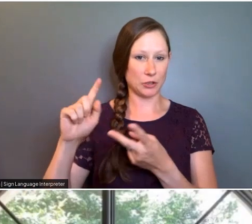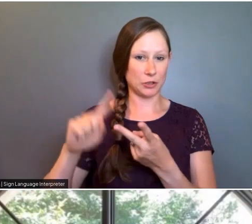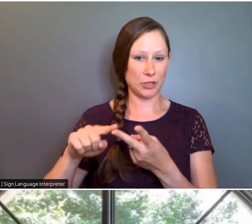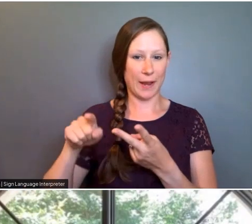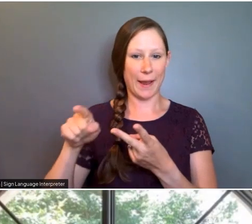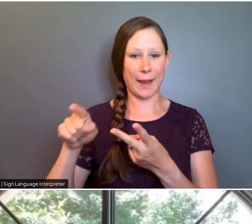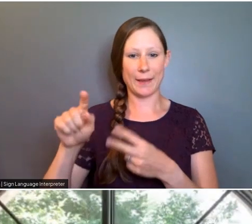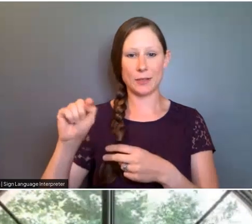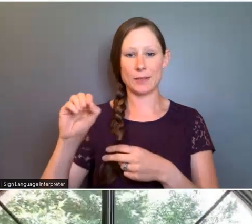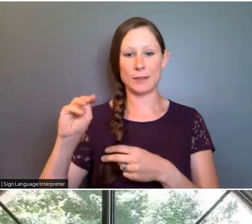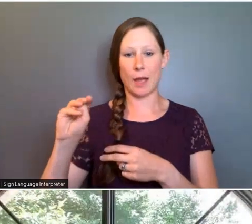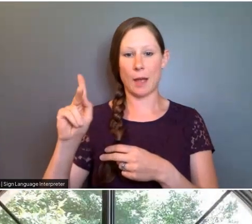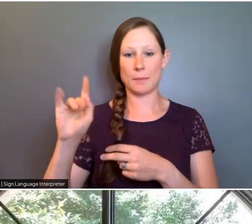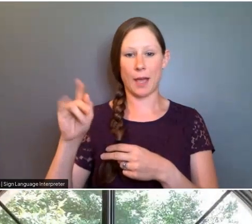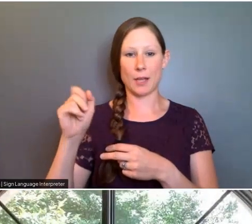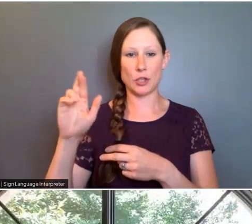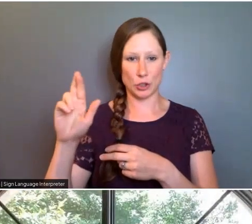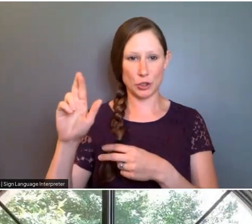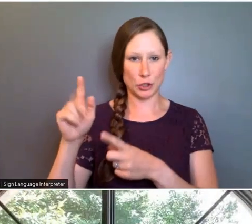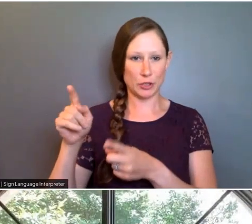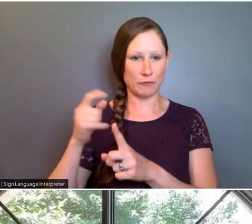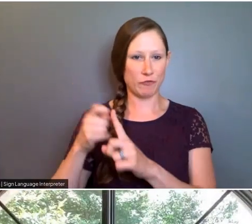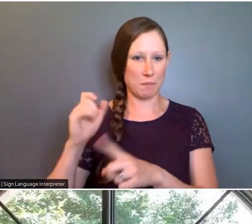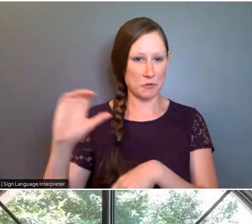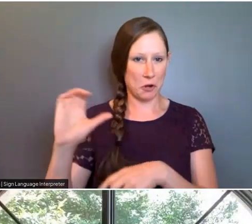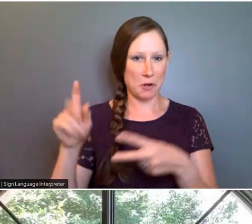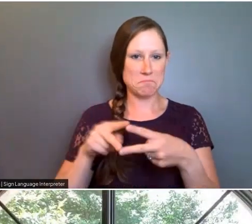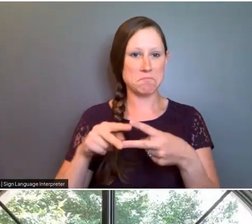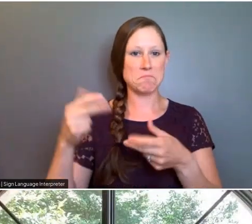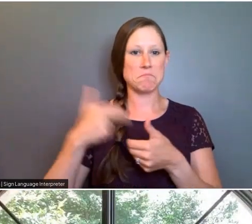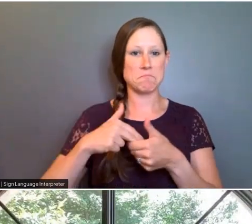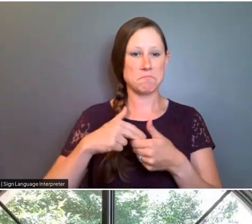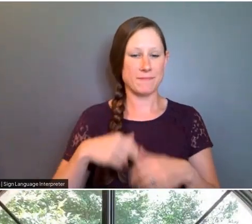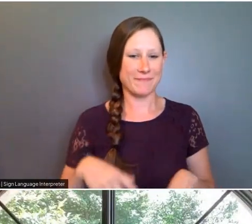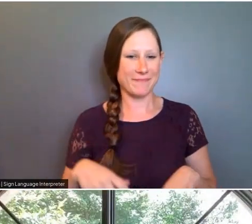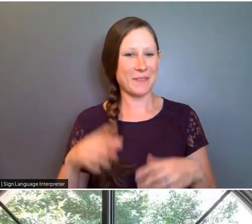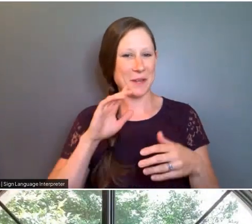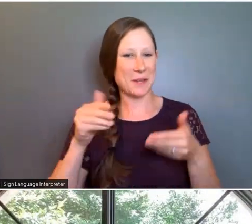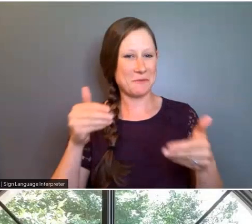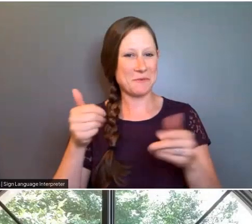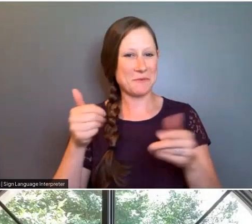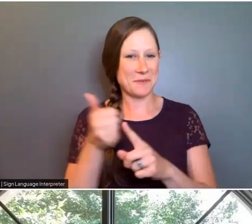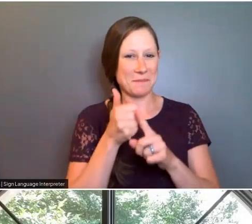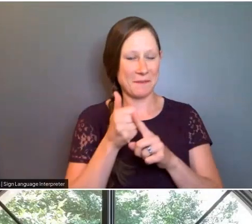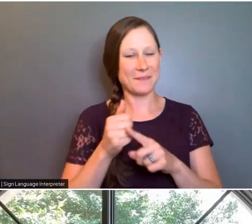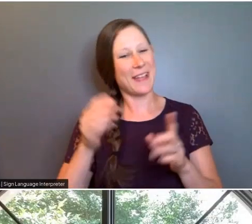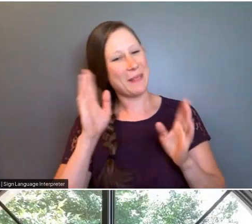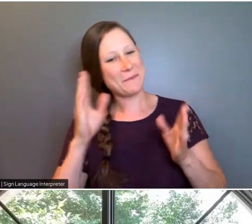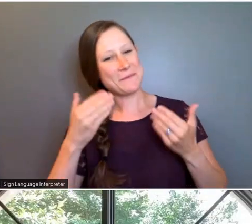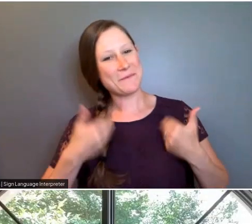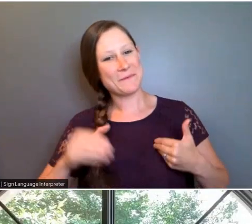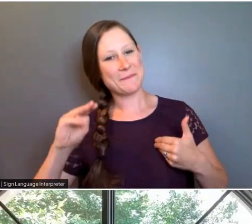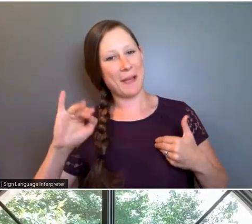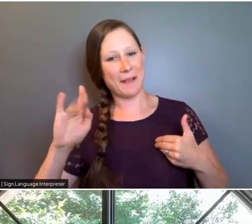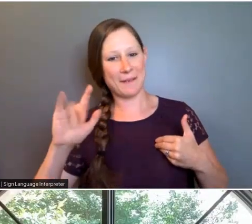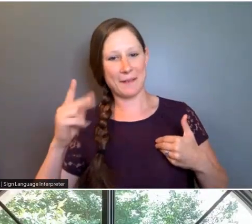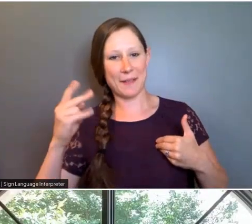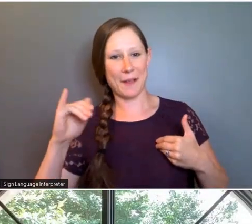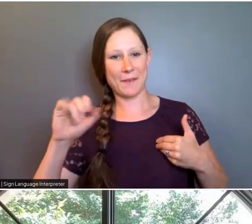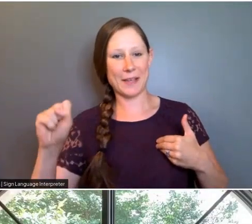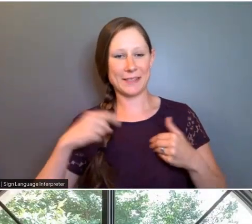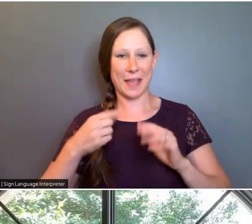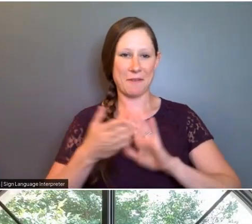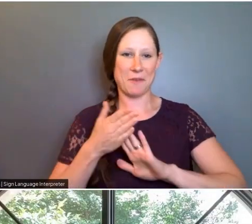introduce themselves. Hi, thanks, Jackie. My name is Michael Harris. I run global capital markets here at the New York Stock